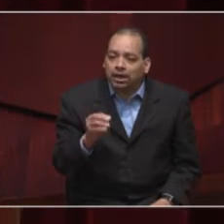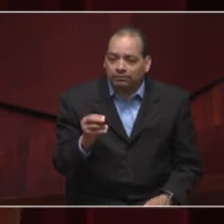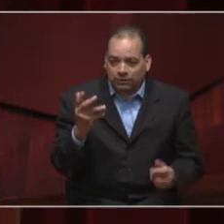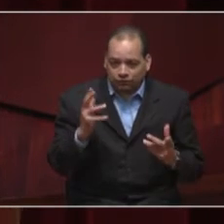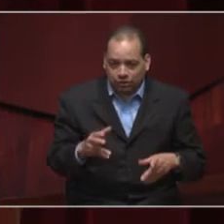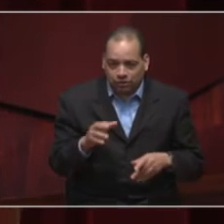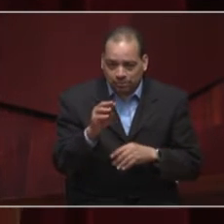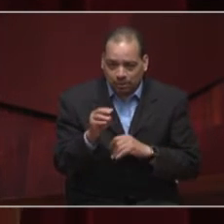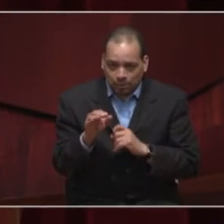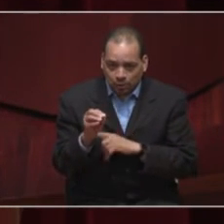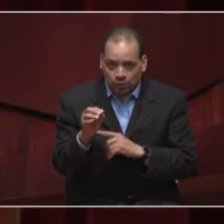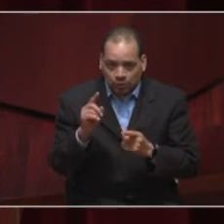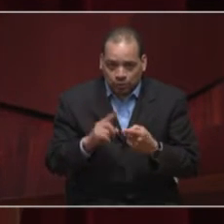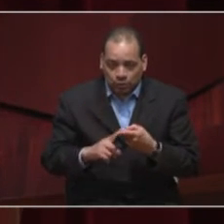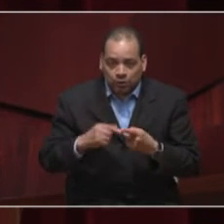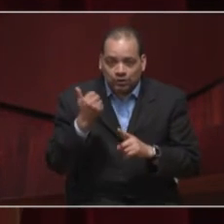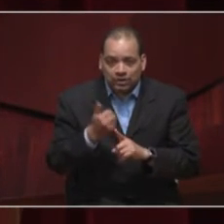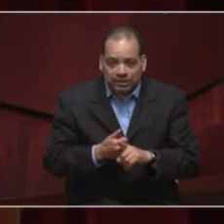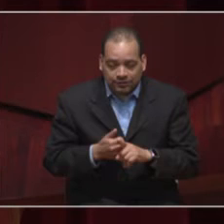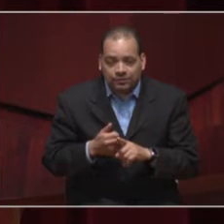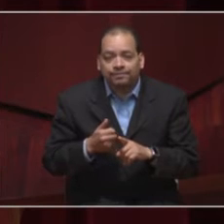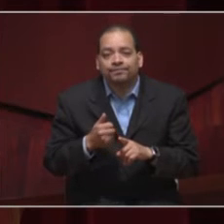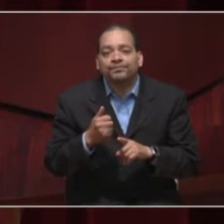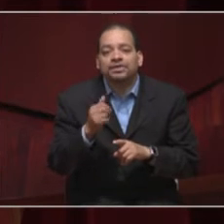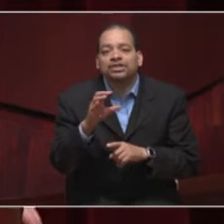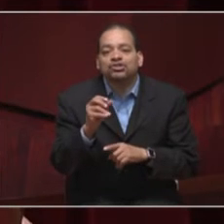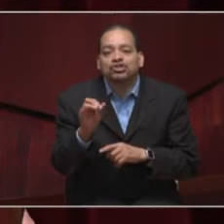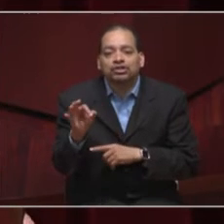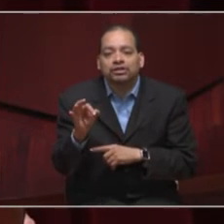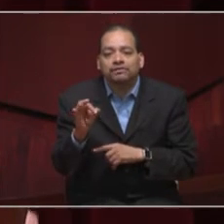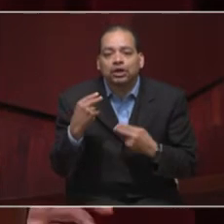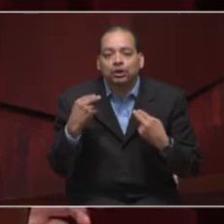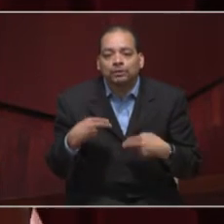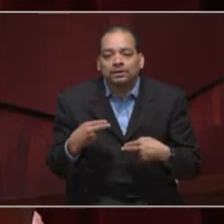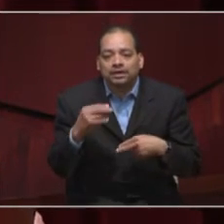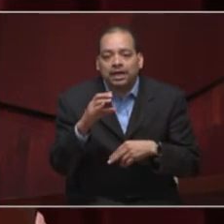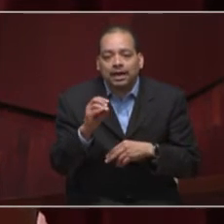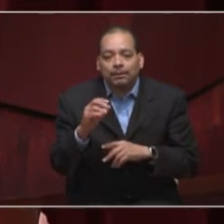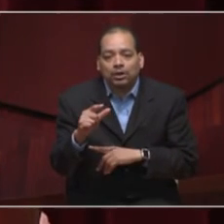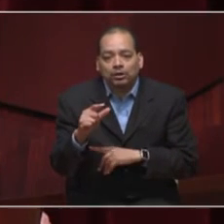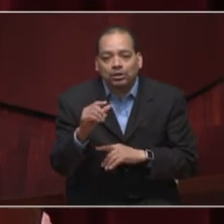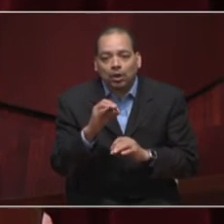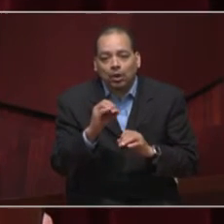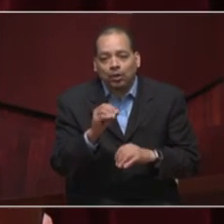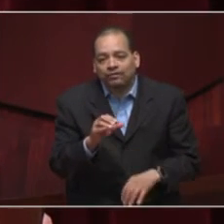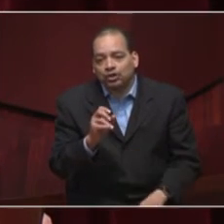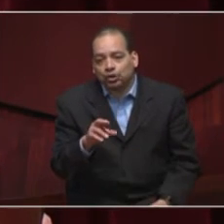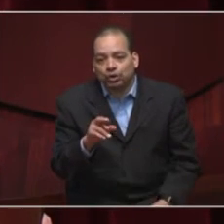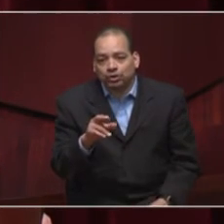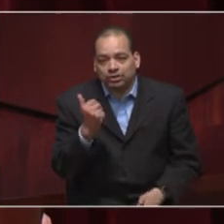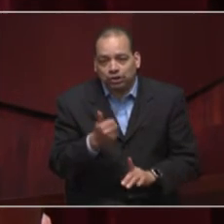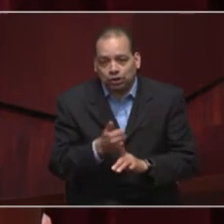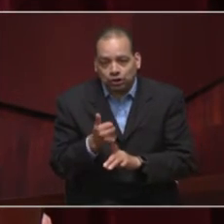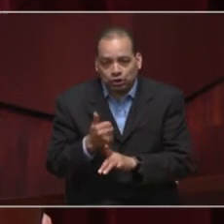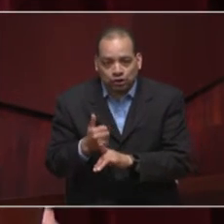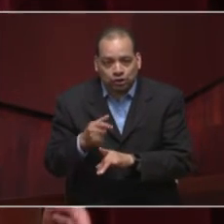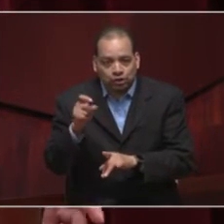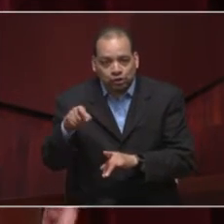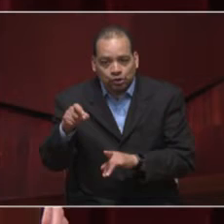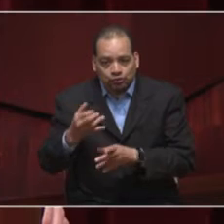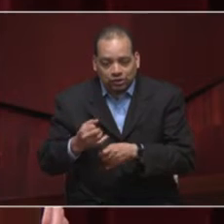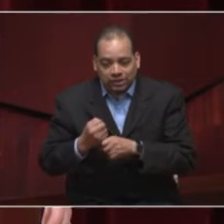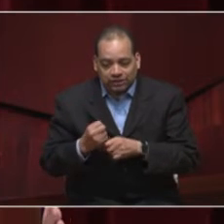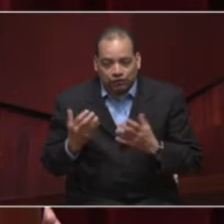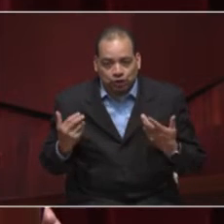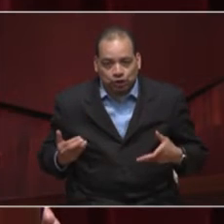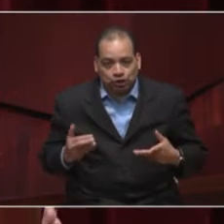all of their chief human capital officers. So every agency's CHICO should have received this on March 10th.